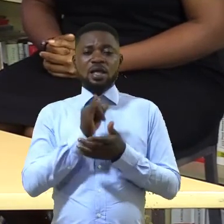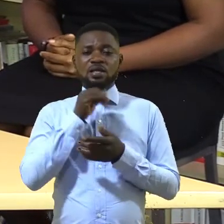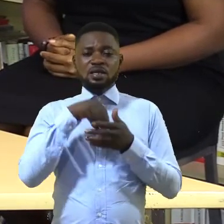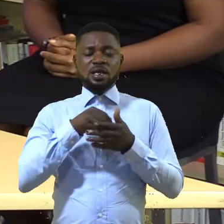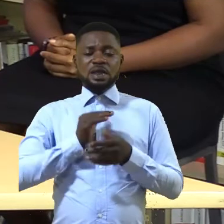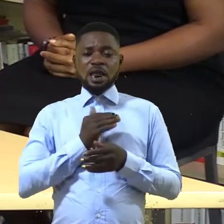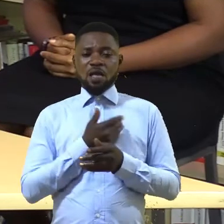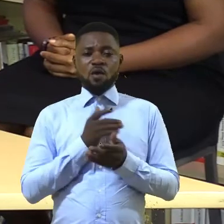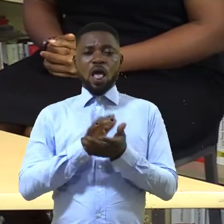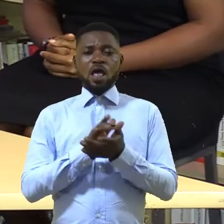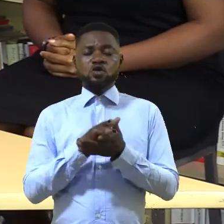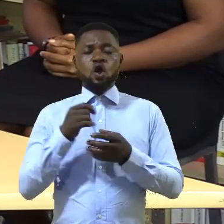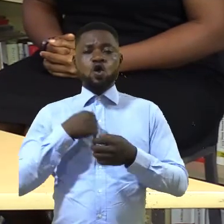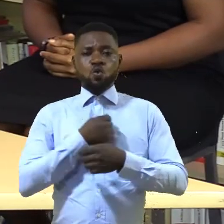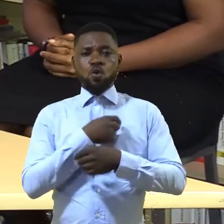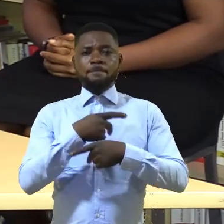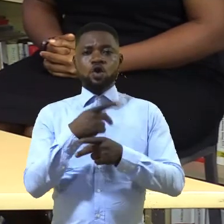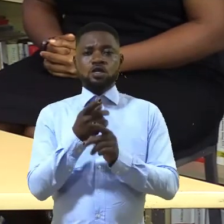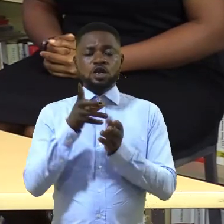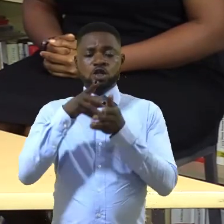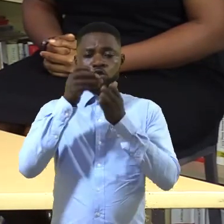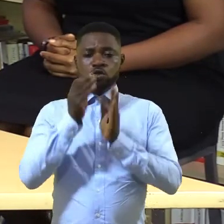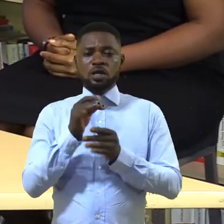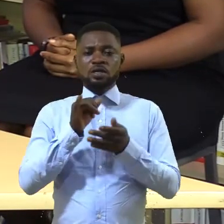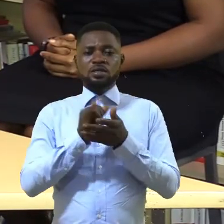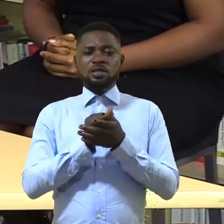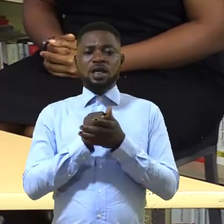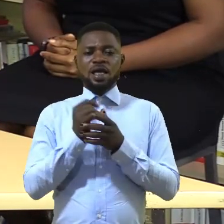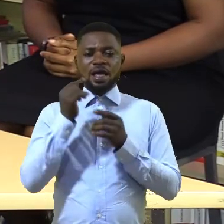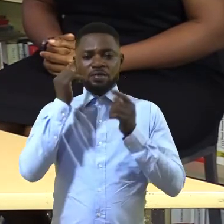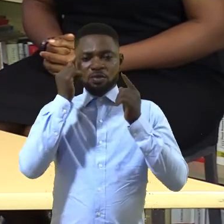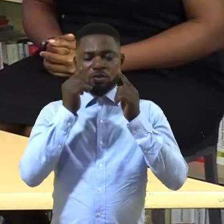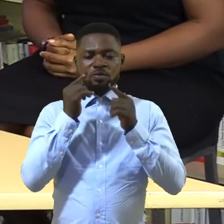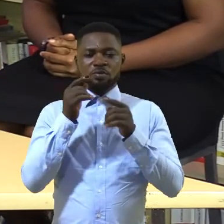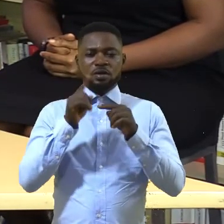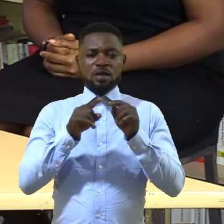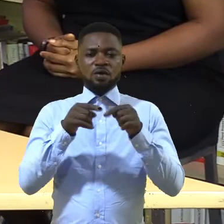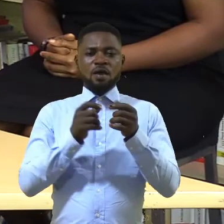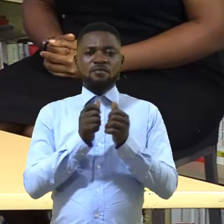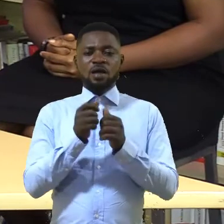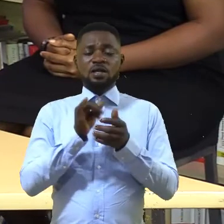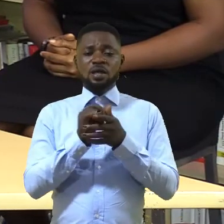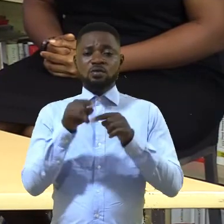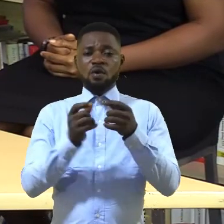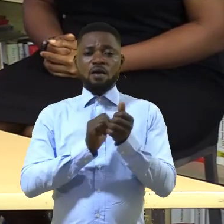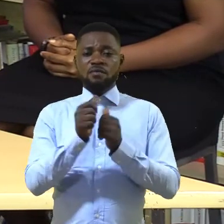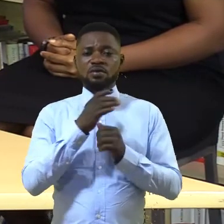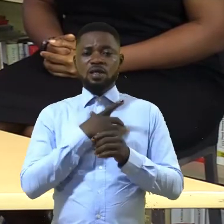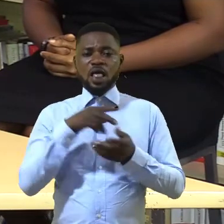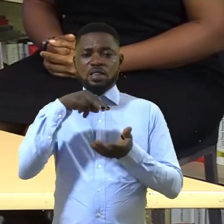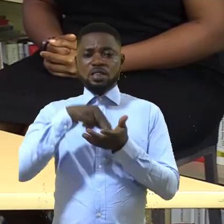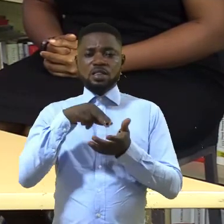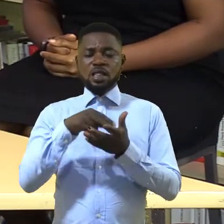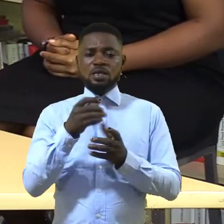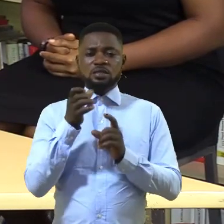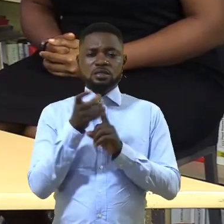our schools, we produce students that are taught to hold fast and stand gripped on